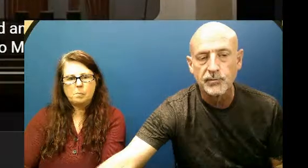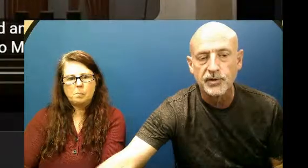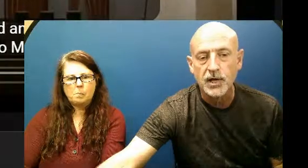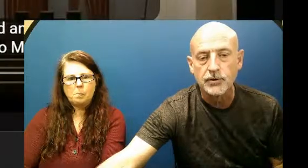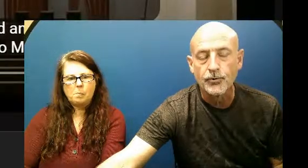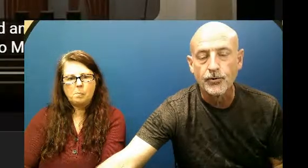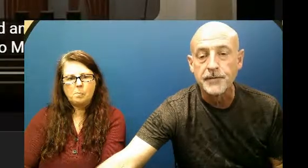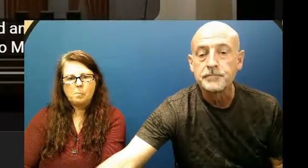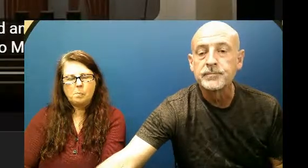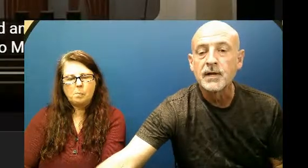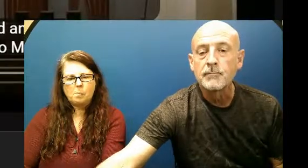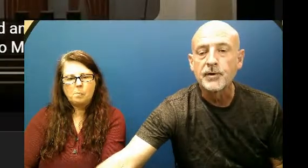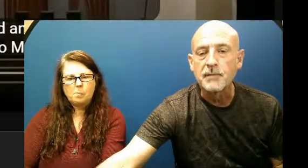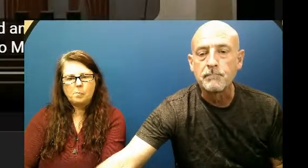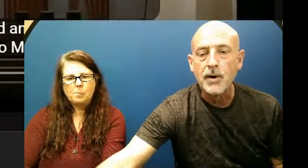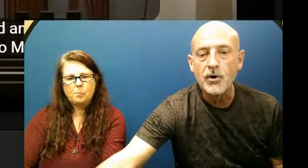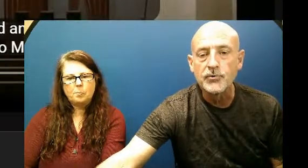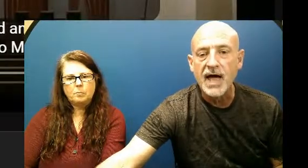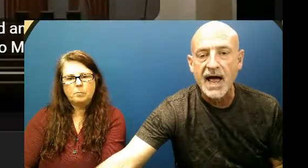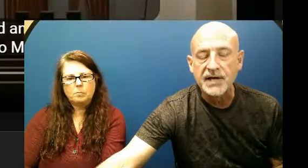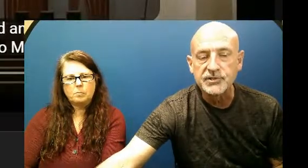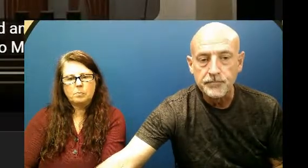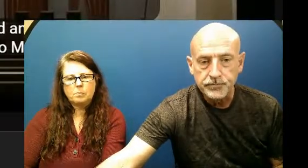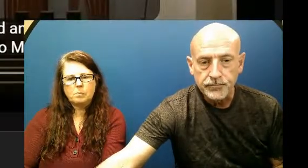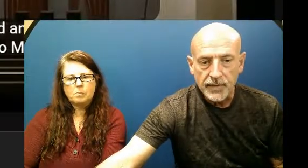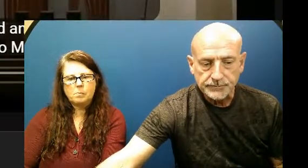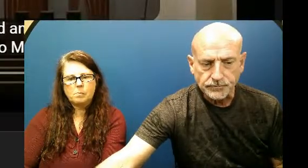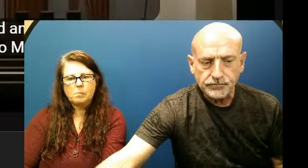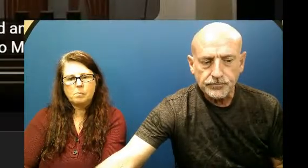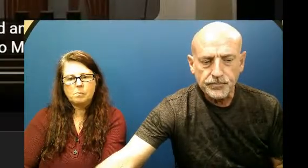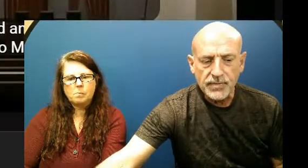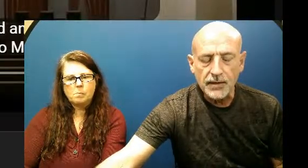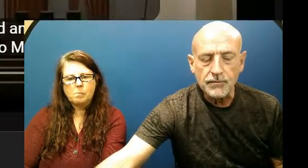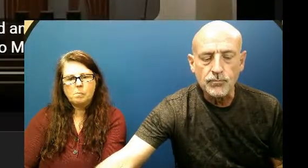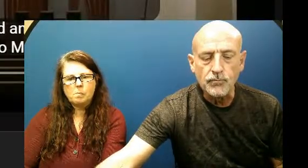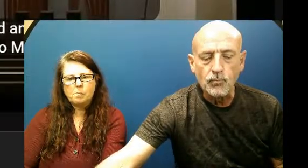to implement that authority. But they both ask